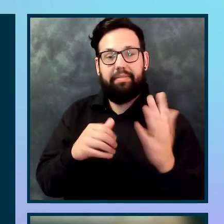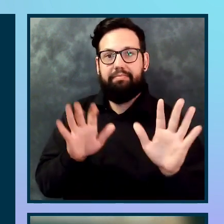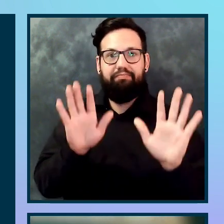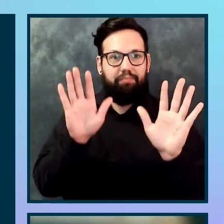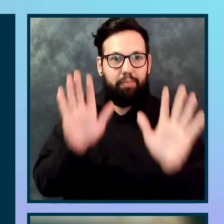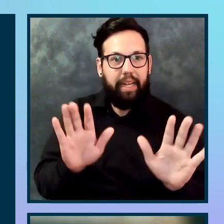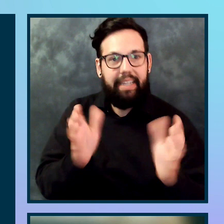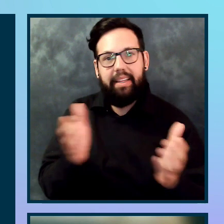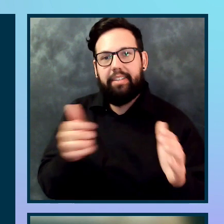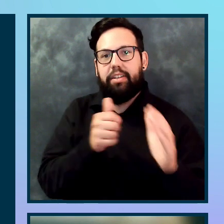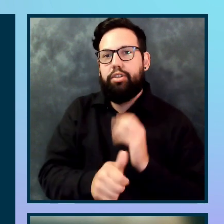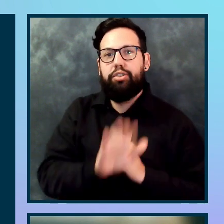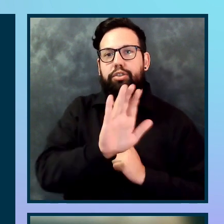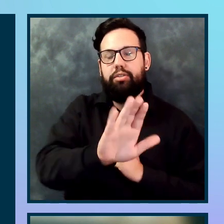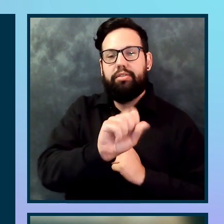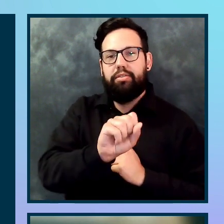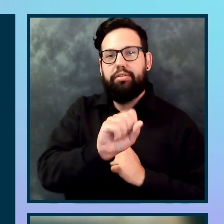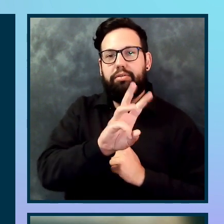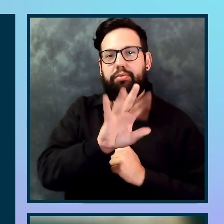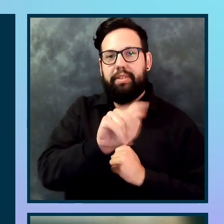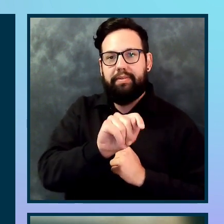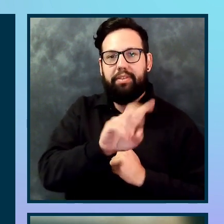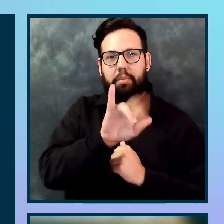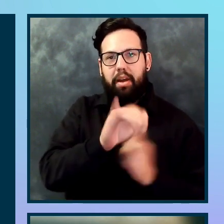in Swiftui accessibility.